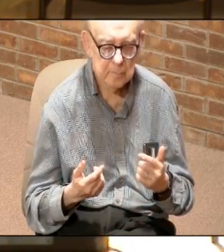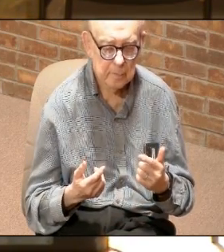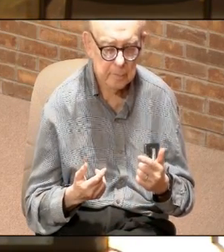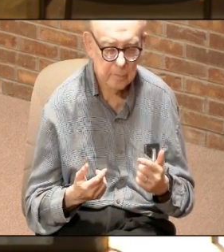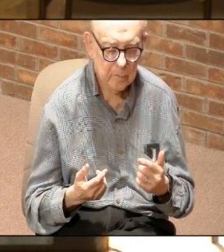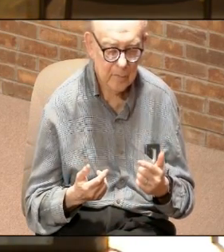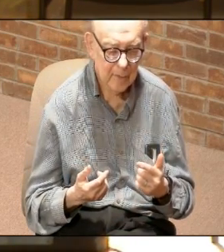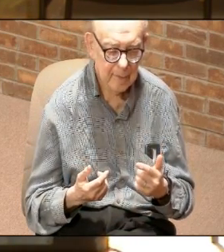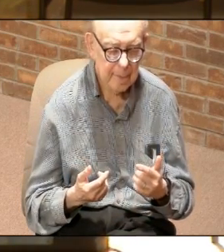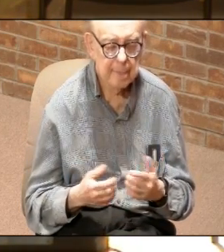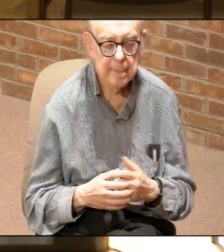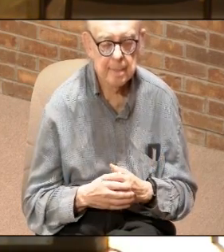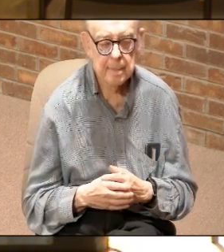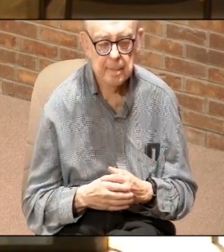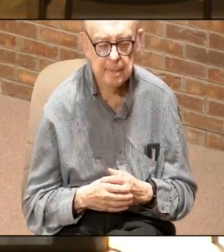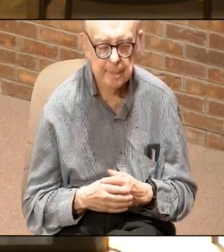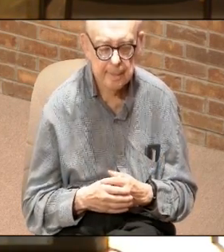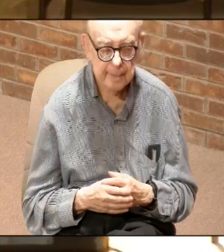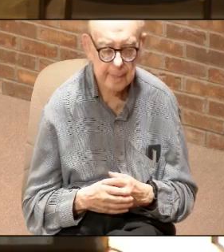itself.